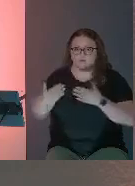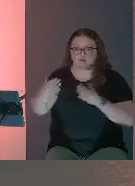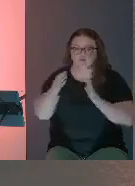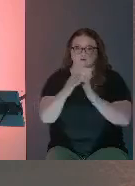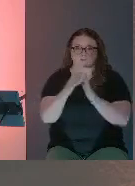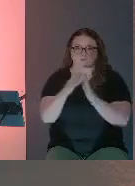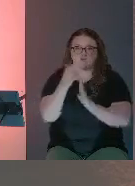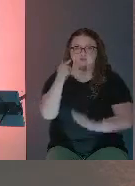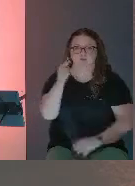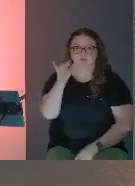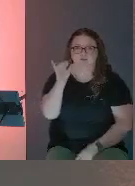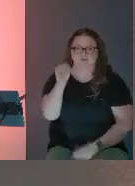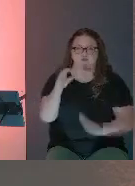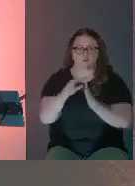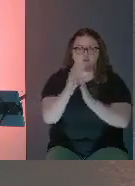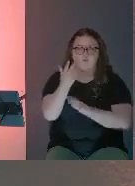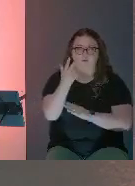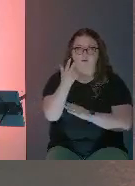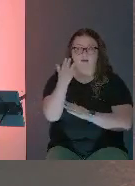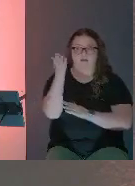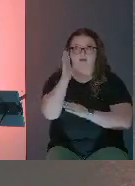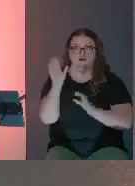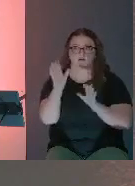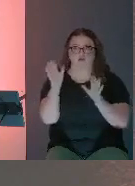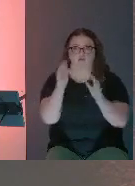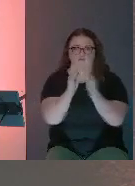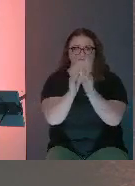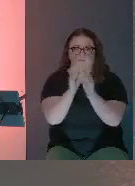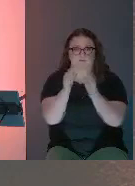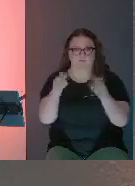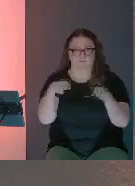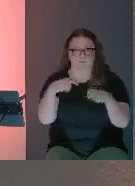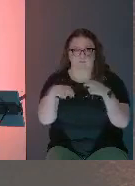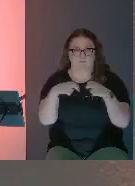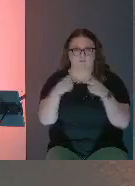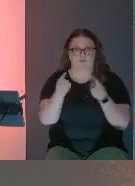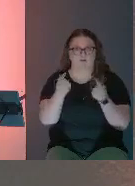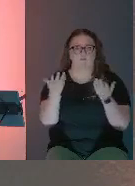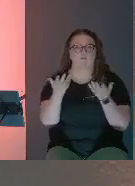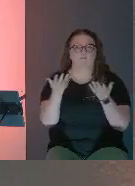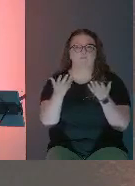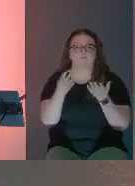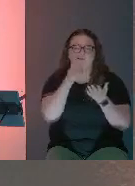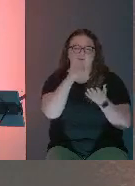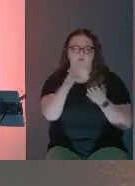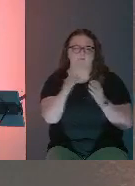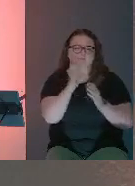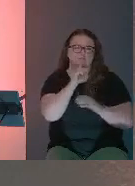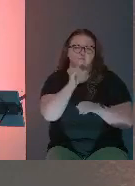of Genesis, you know what God does to fix the problem? He doesn't really fix the problem.